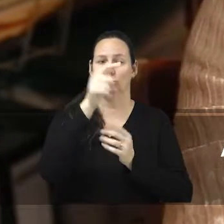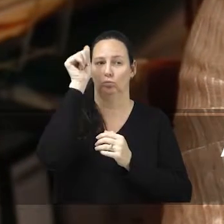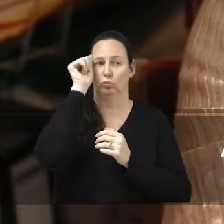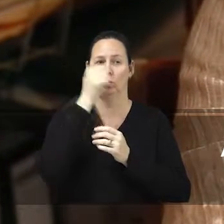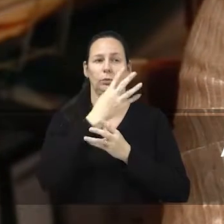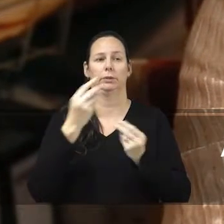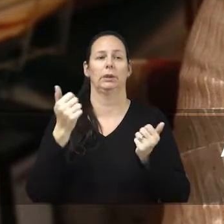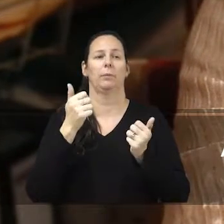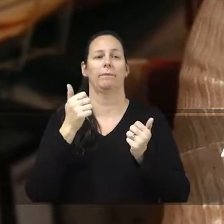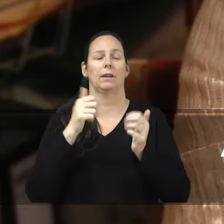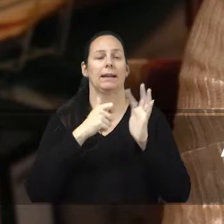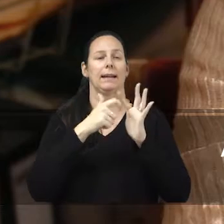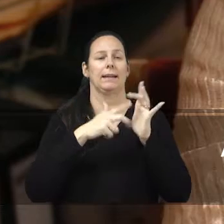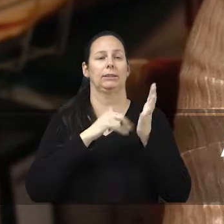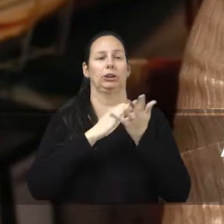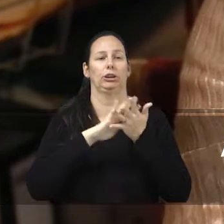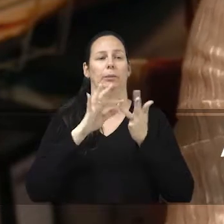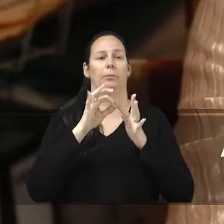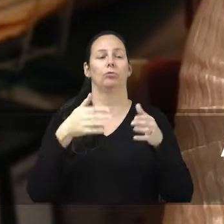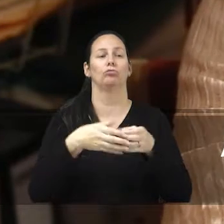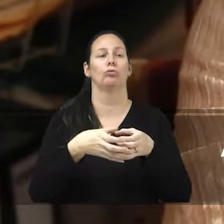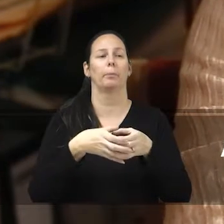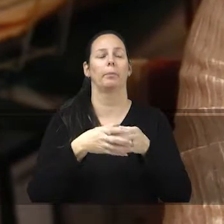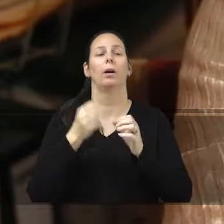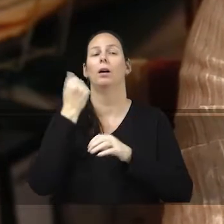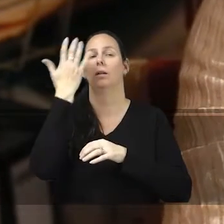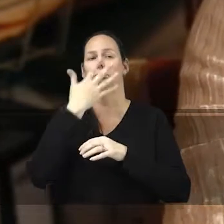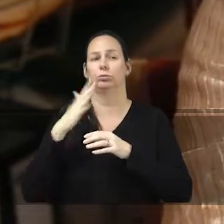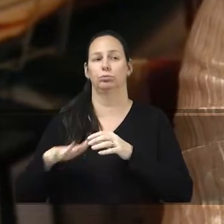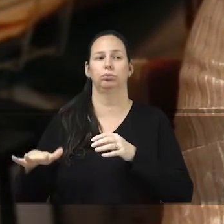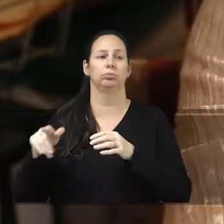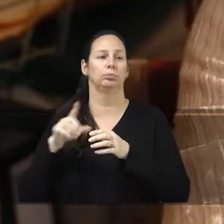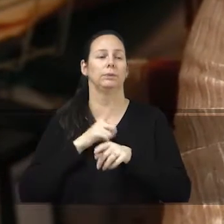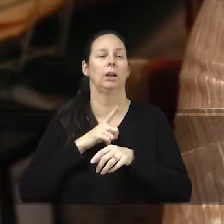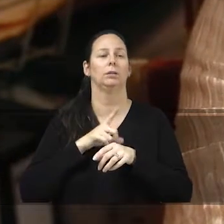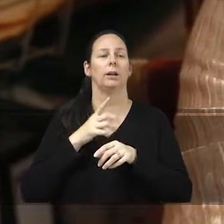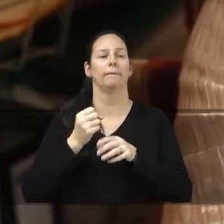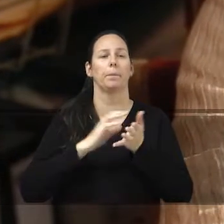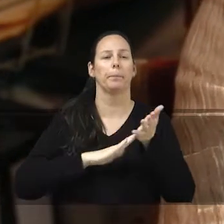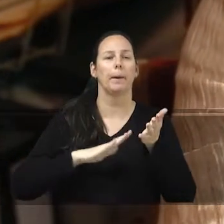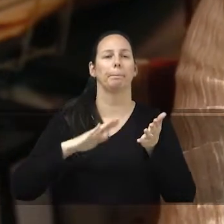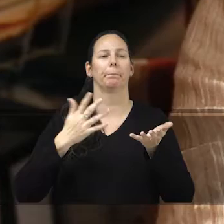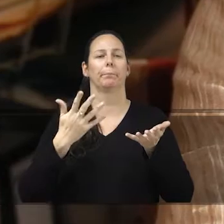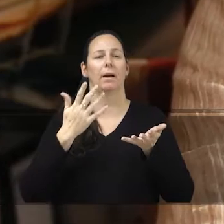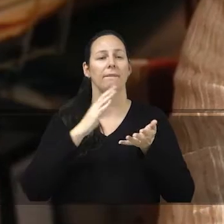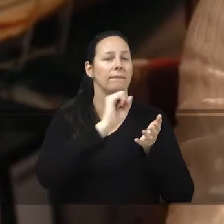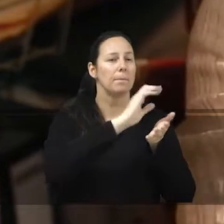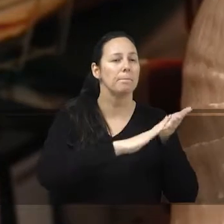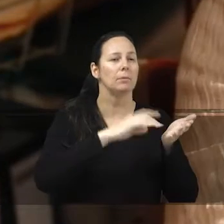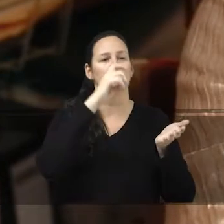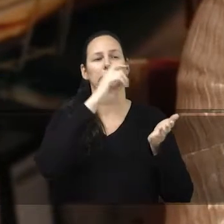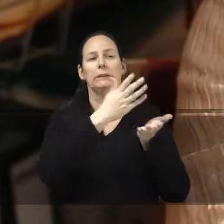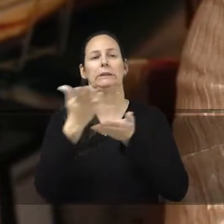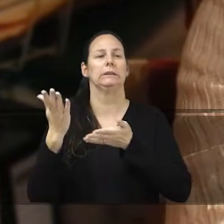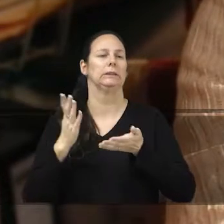in most of the kinship groups, Aboriginal children have many mothers because they have mum and they have mum sisters. And interestingly, some